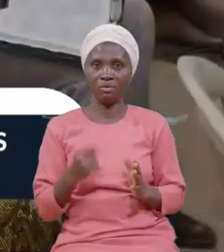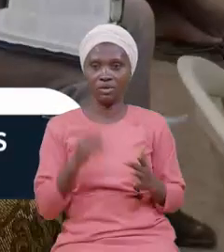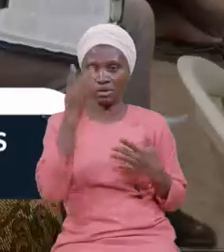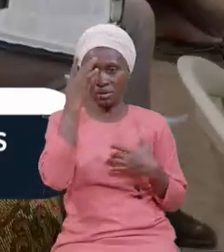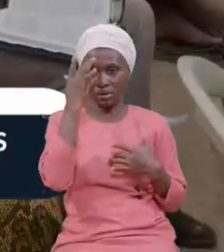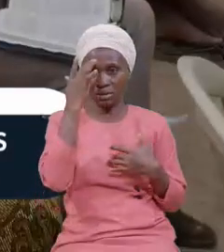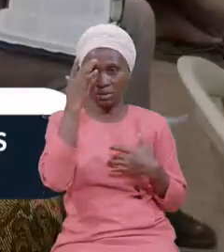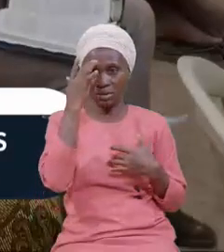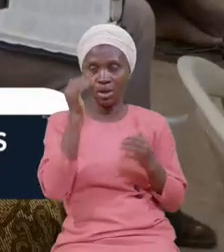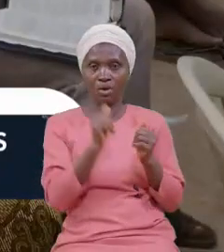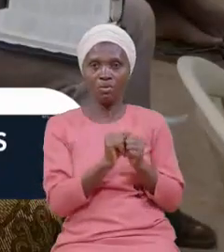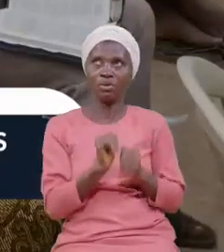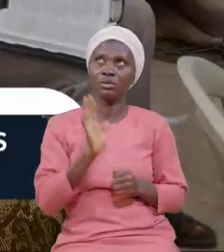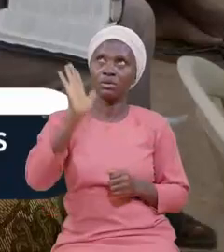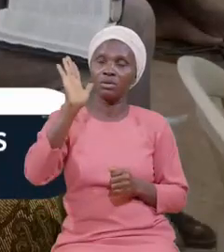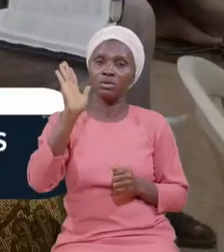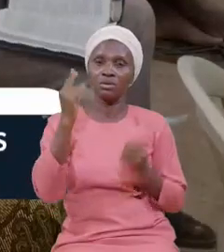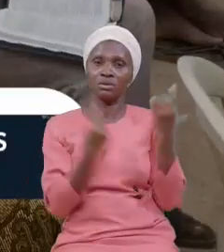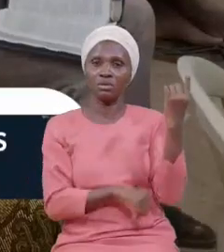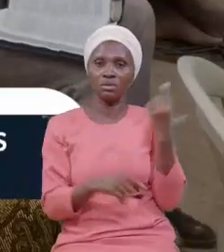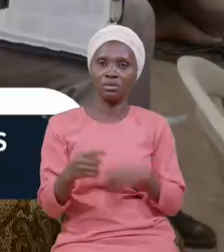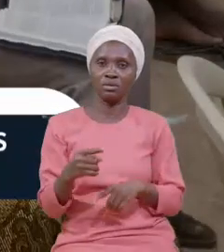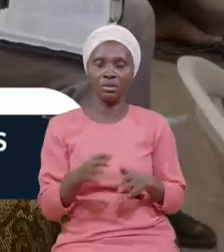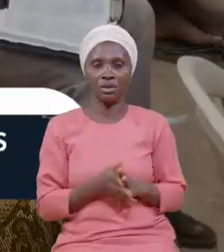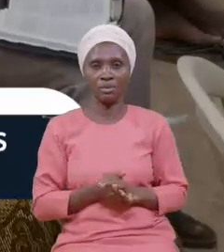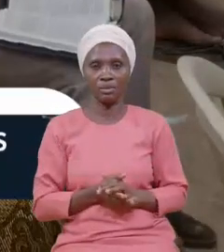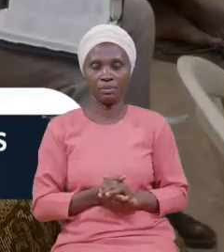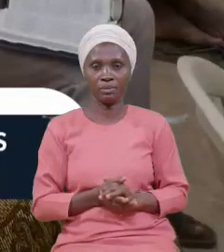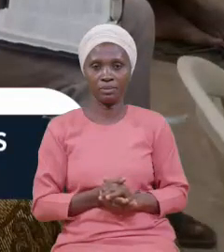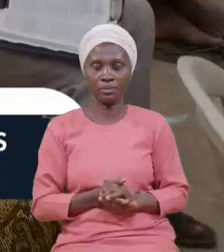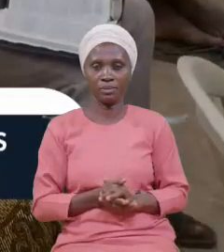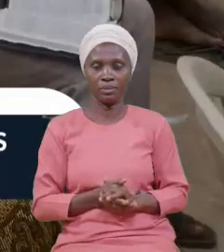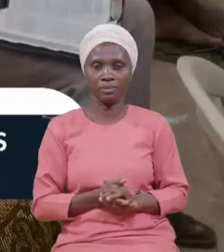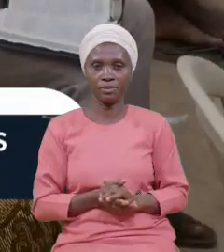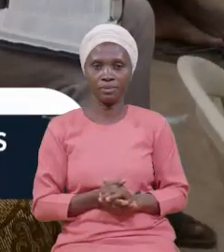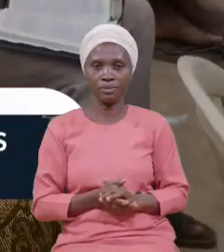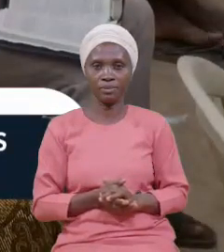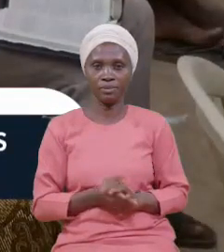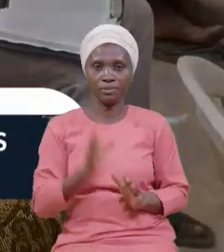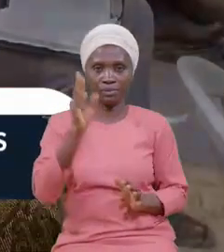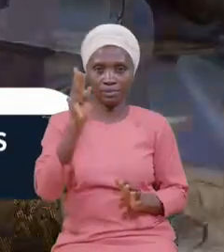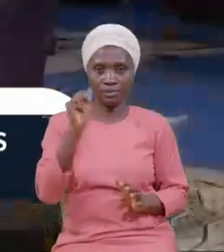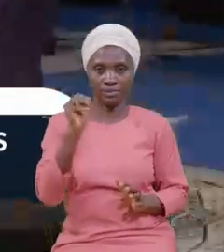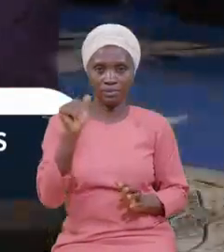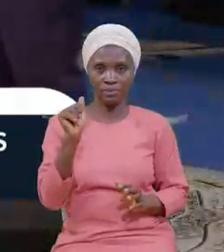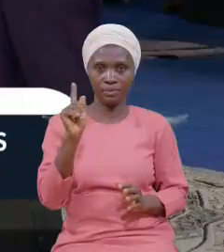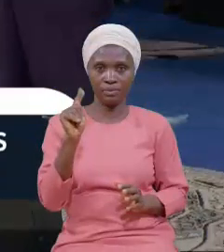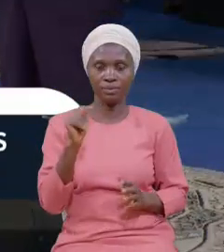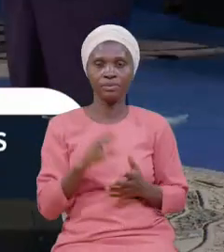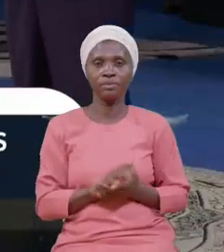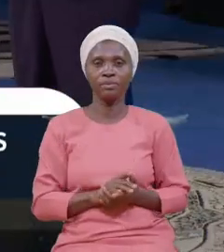with his stripes. Matthew chapter 8,